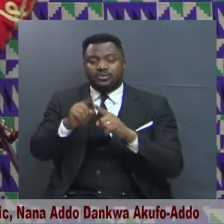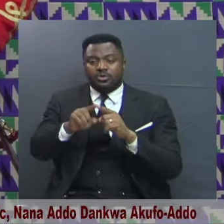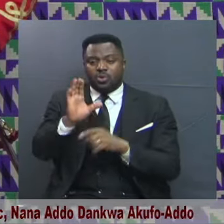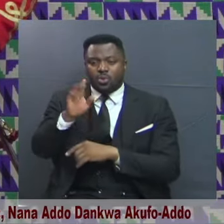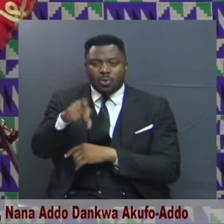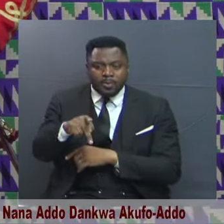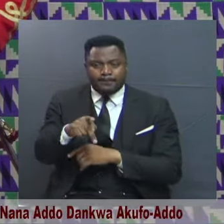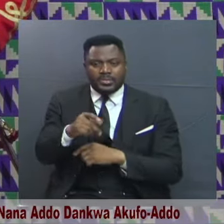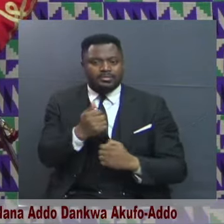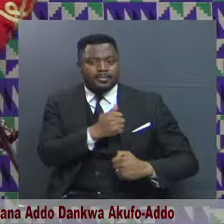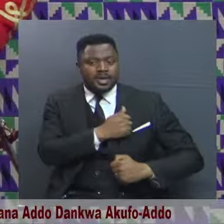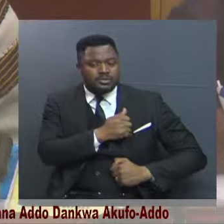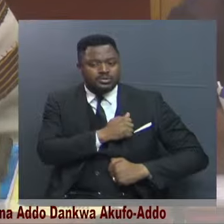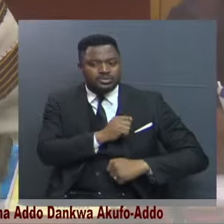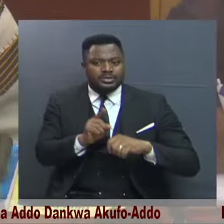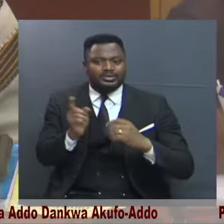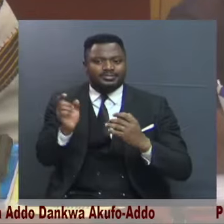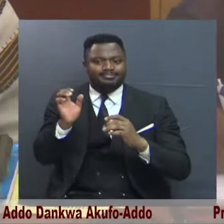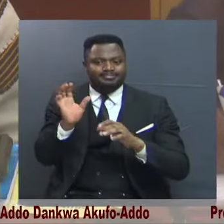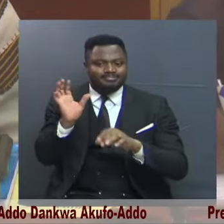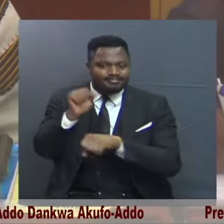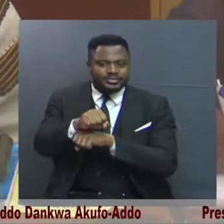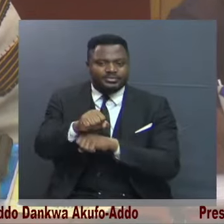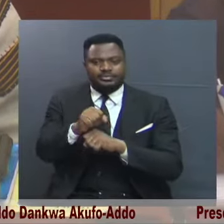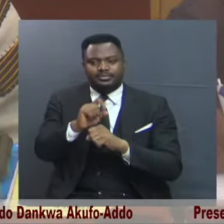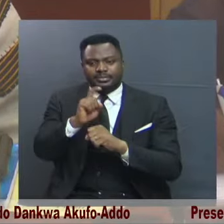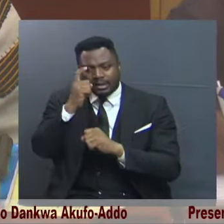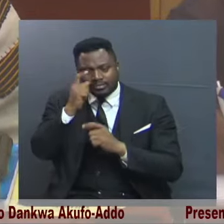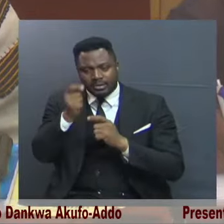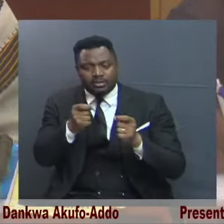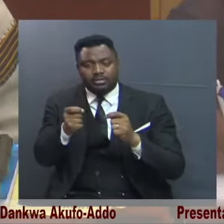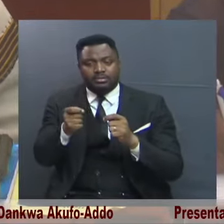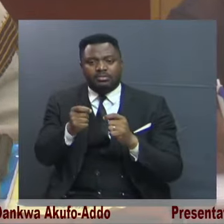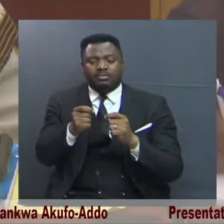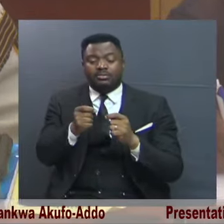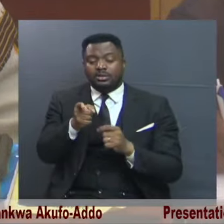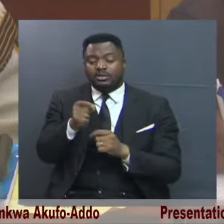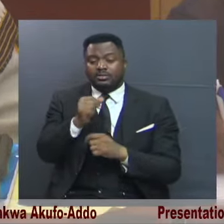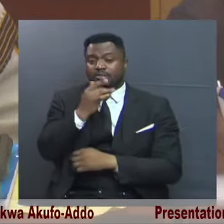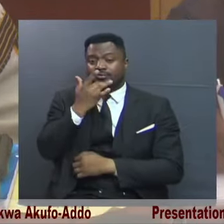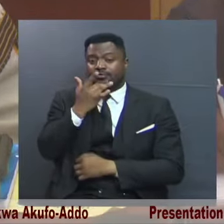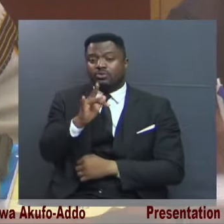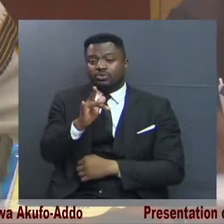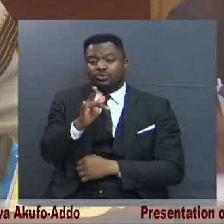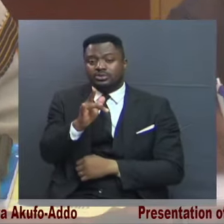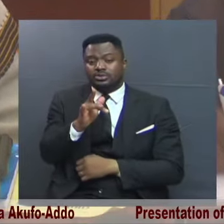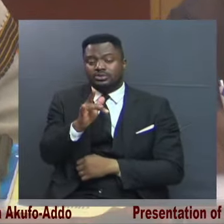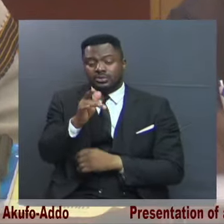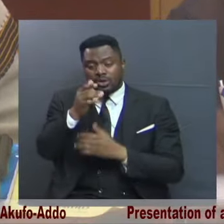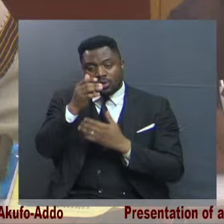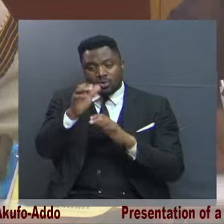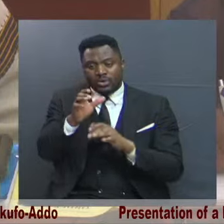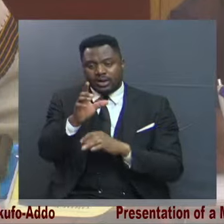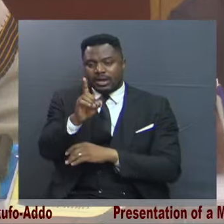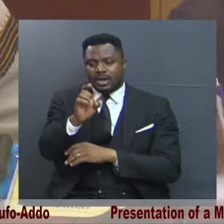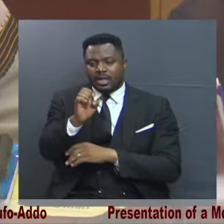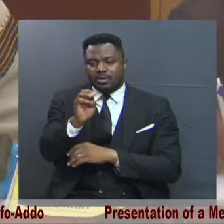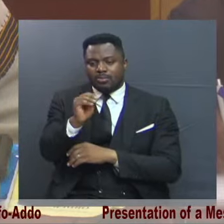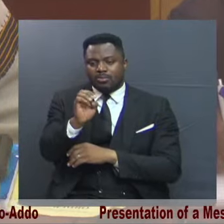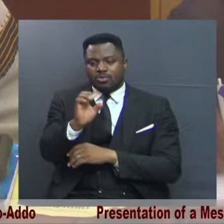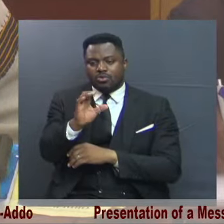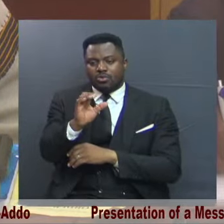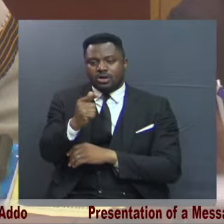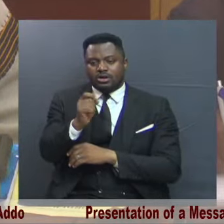Military interventions in governance testify to an unfortunate demogra Democratic